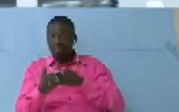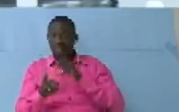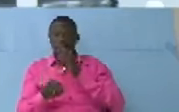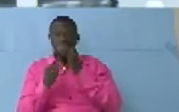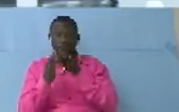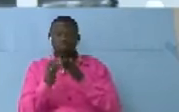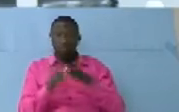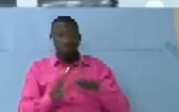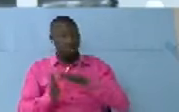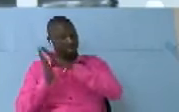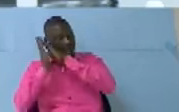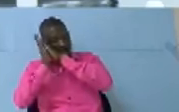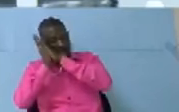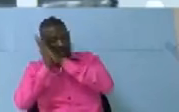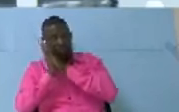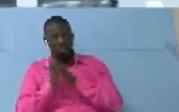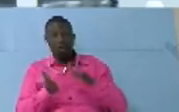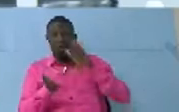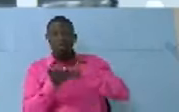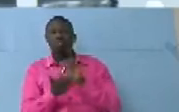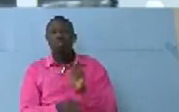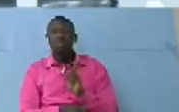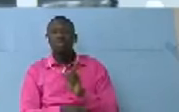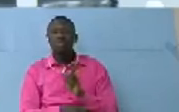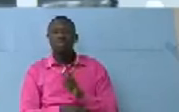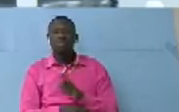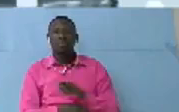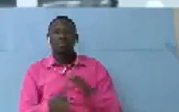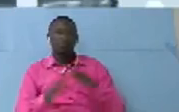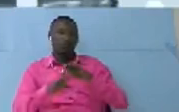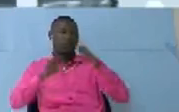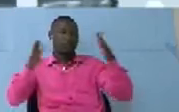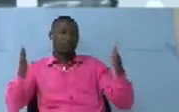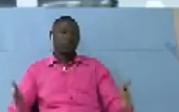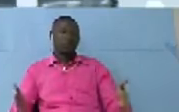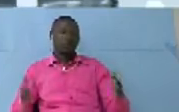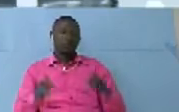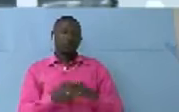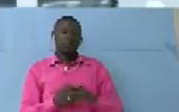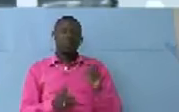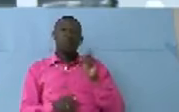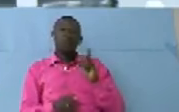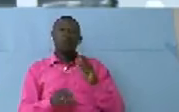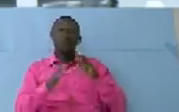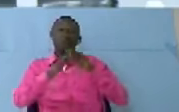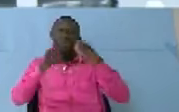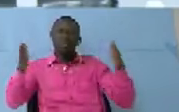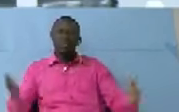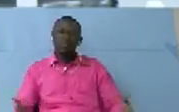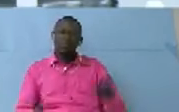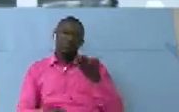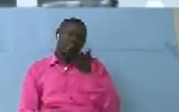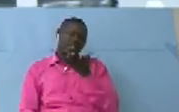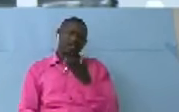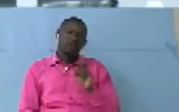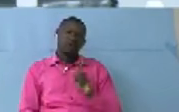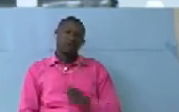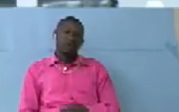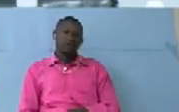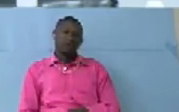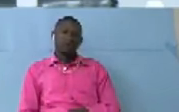there, they told me to lie down. On what? Mulekang tabulo kang. On the table. What type of a table was that? Table for sale.